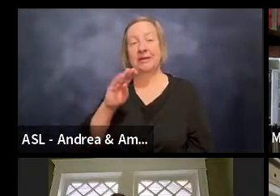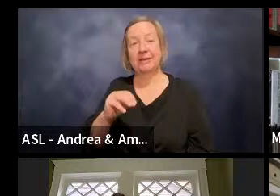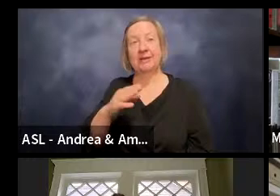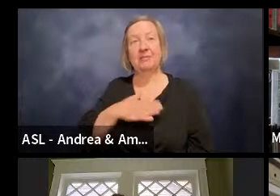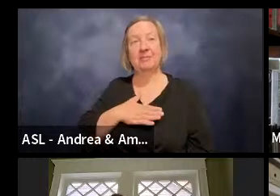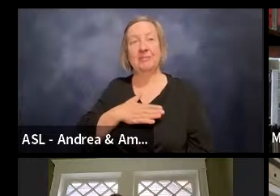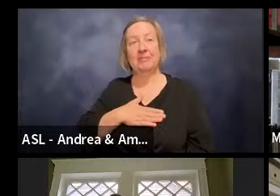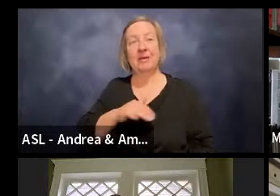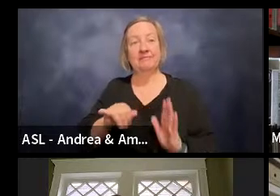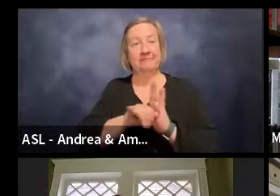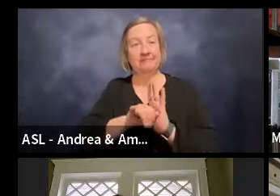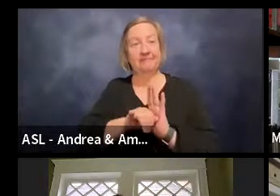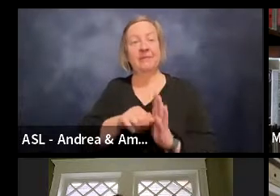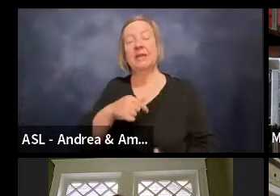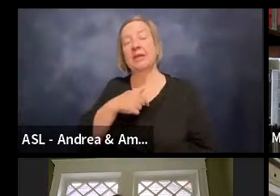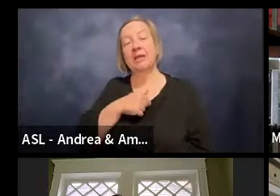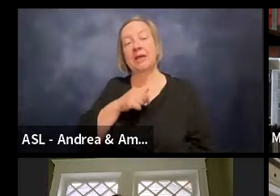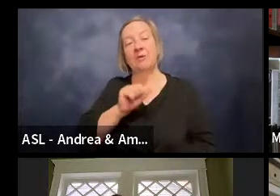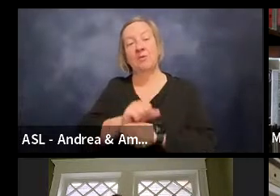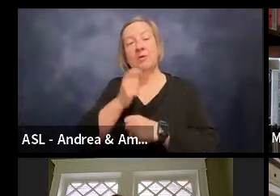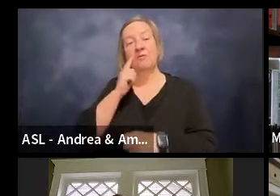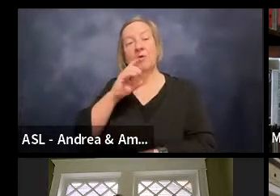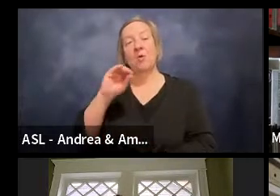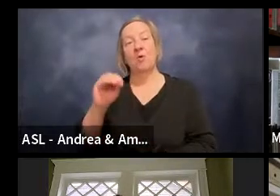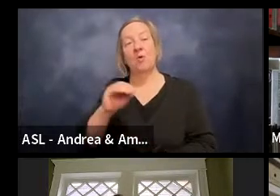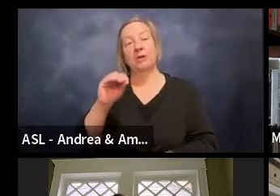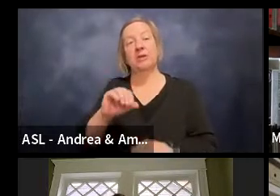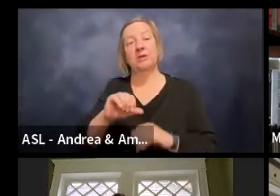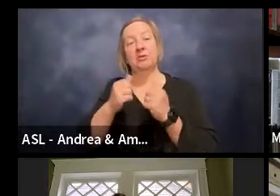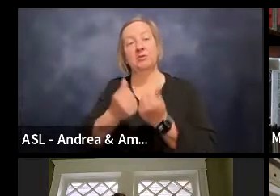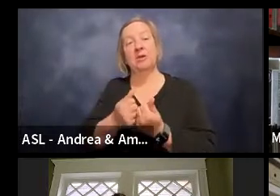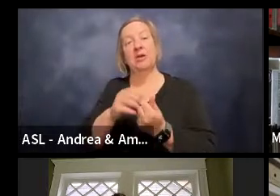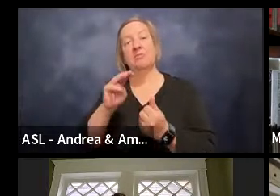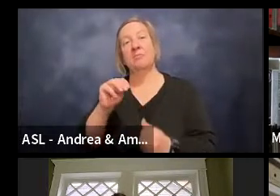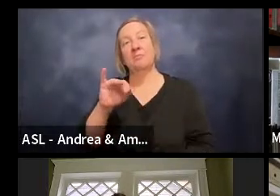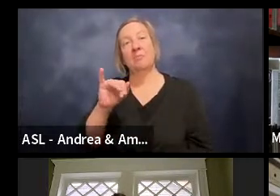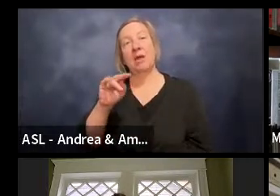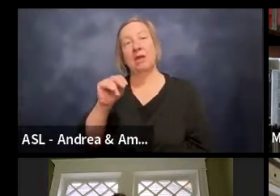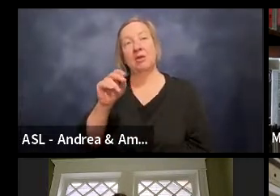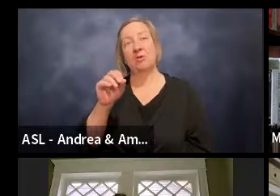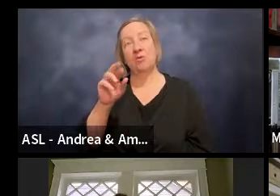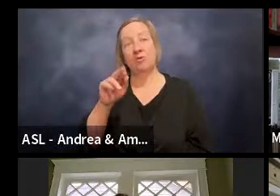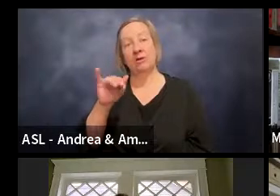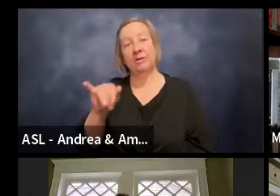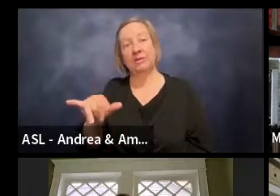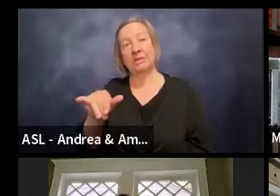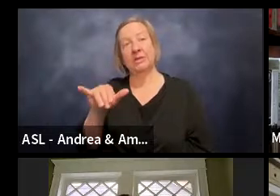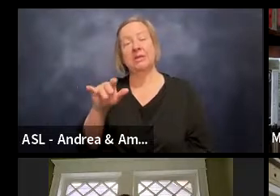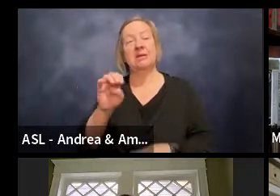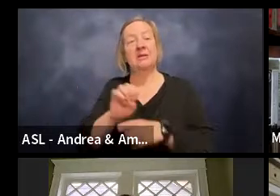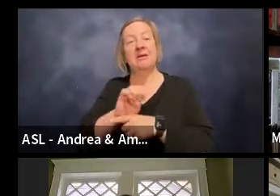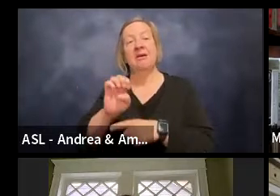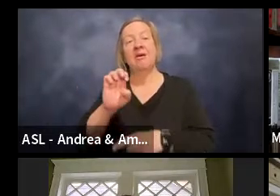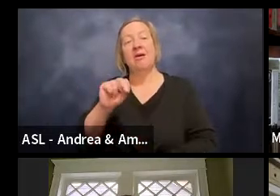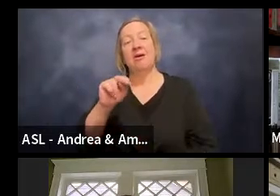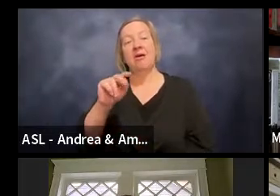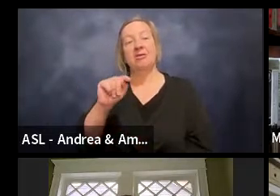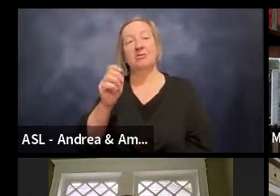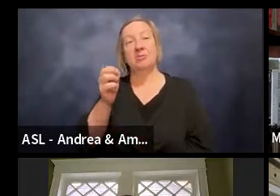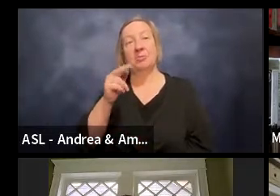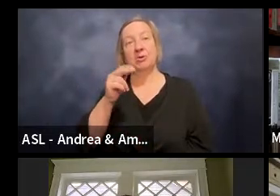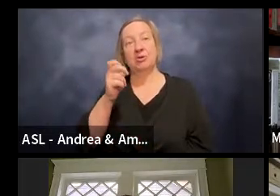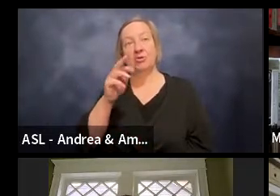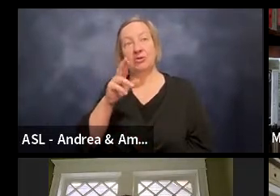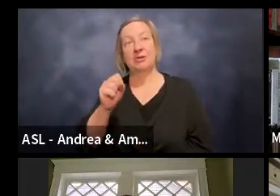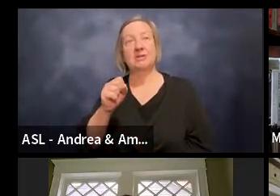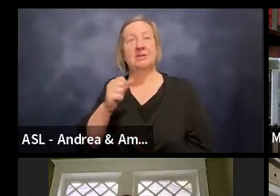my pronouns. I work for the Oregon Association of Minority Entrepreneurs, who I'm representing. Pardon my voice. I do have COVID. That's why I'm sitting at